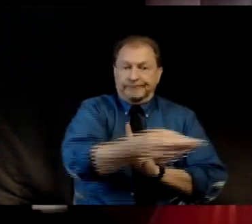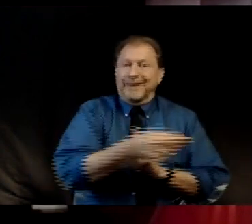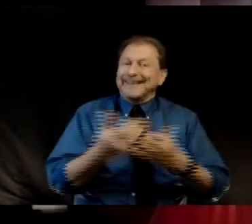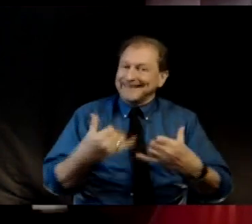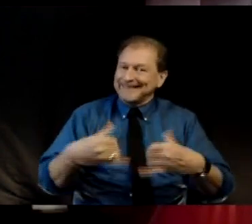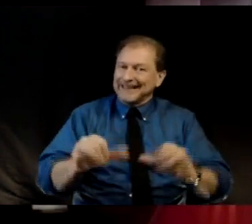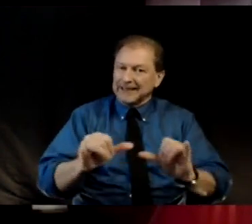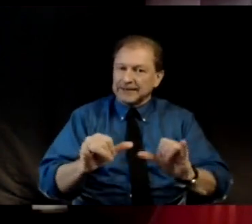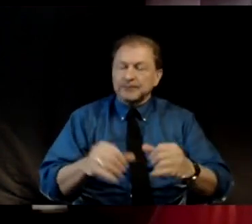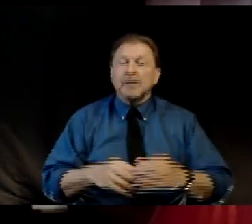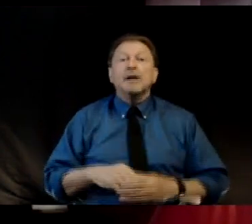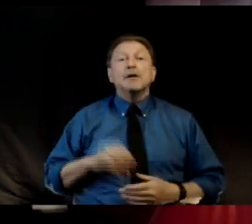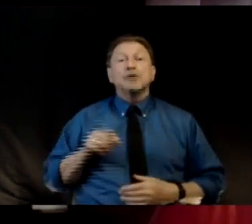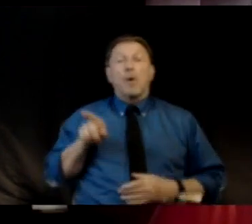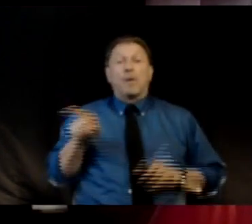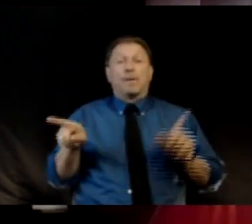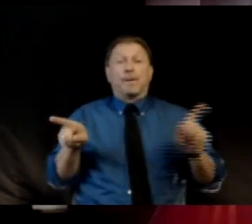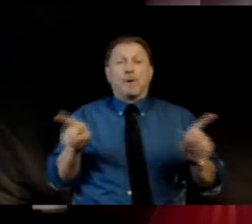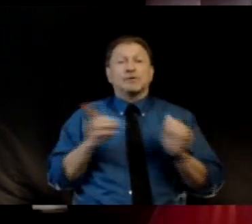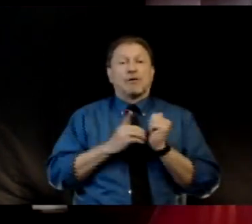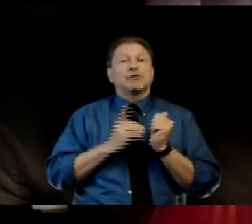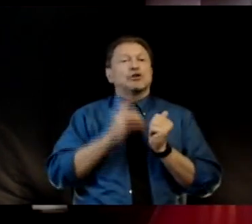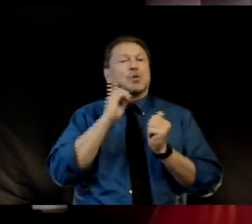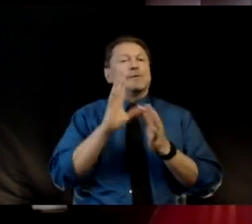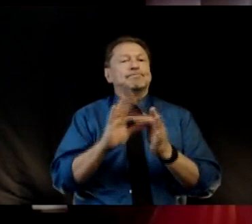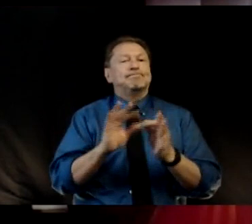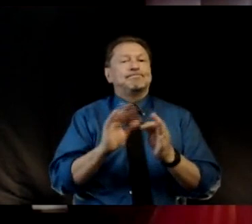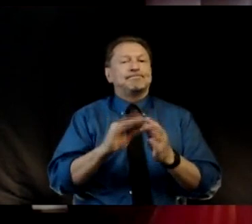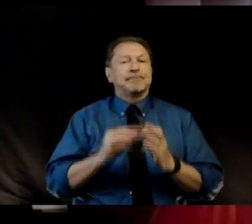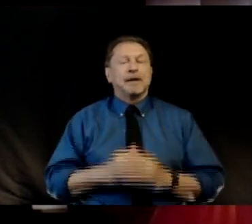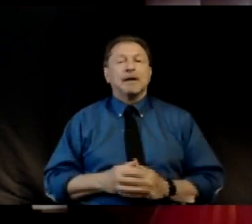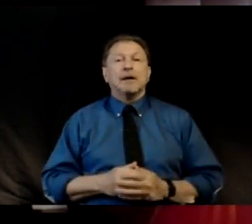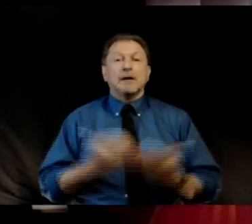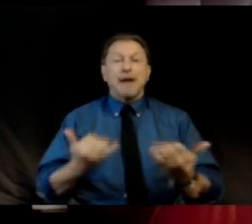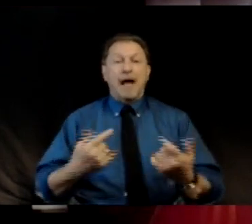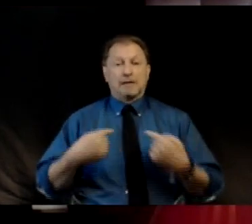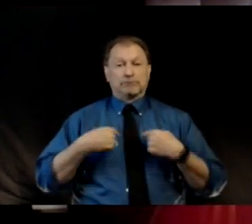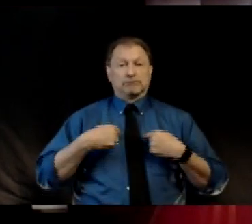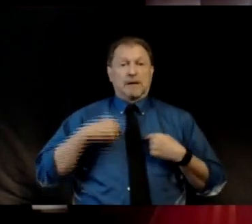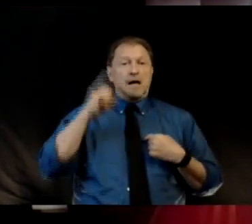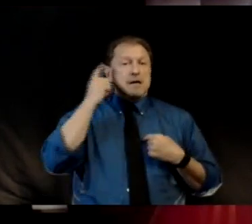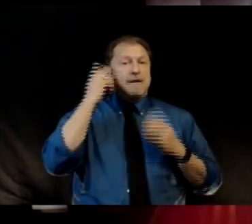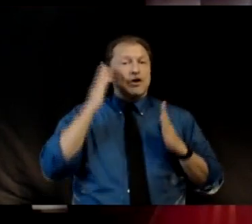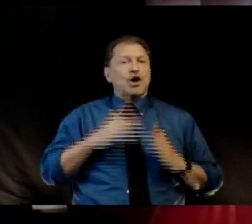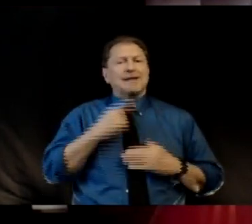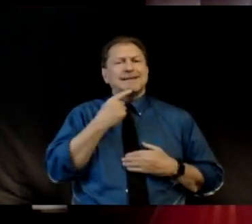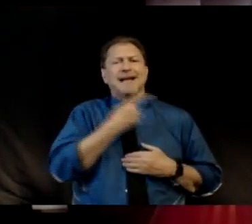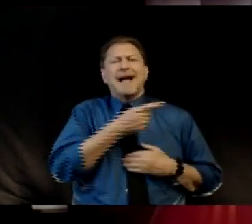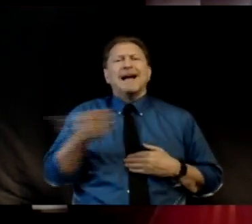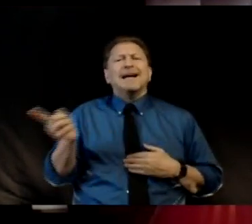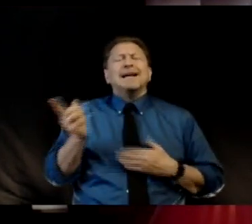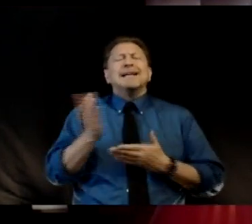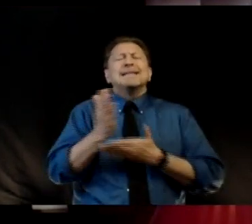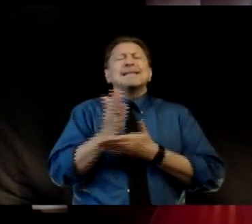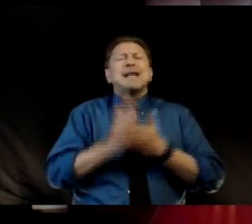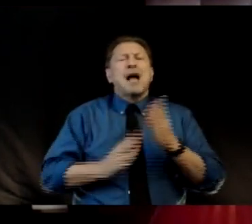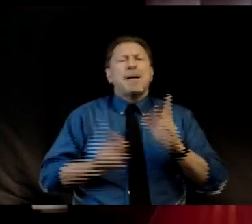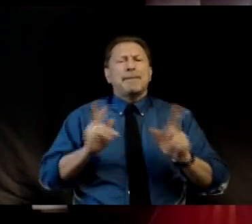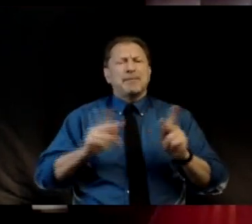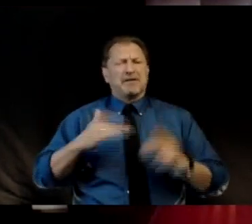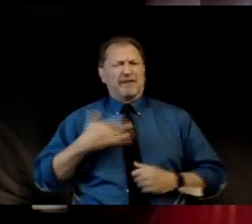mic over to them, I want to say that I know there are some of our fellow Illinoisans who feel that their lives didn't change